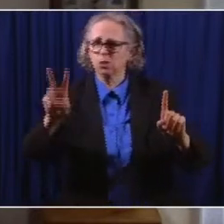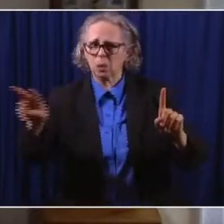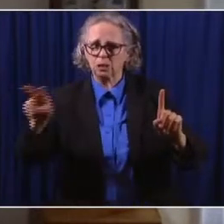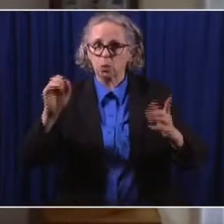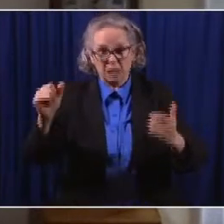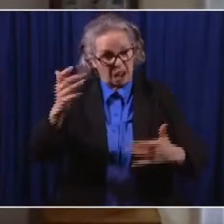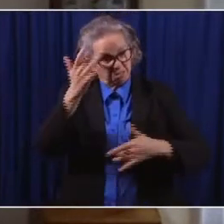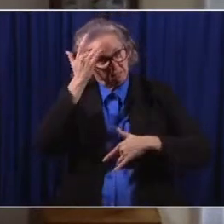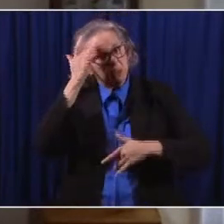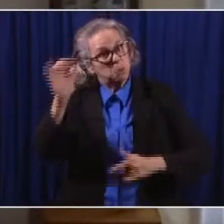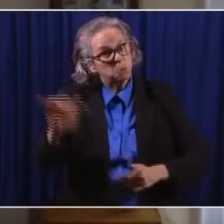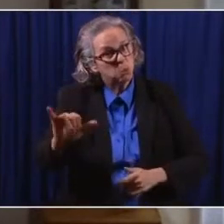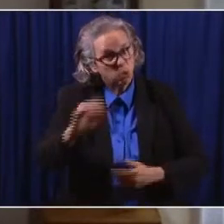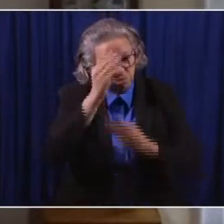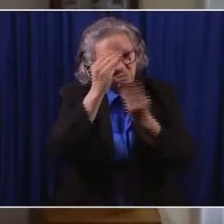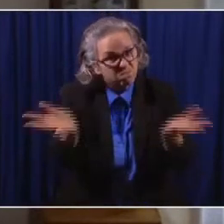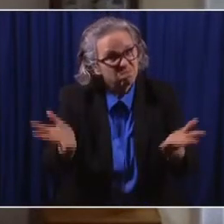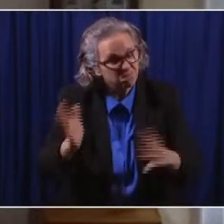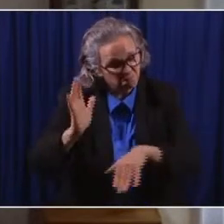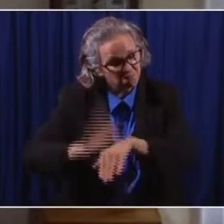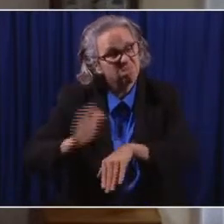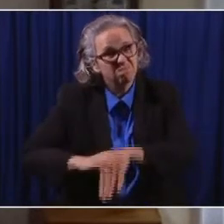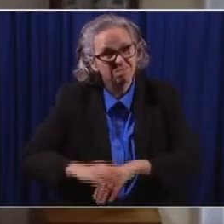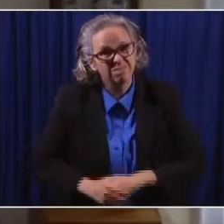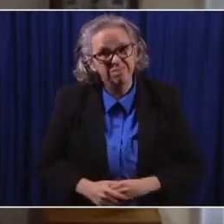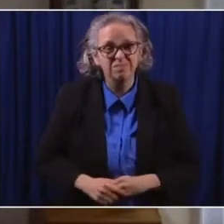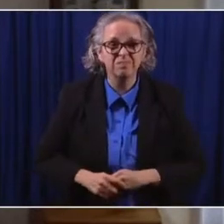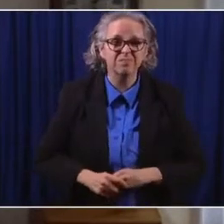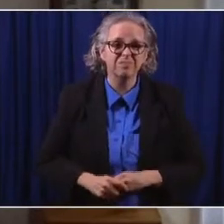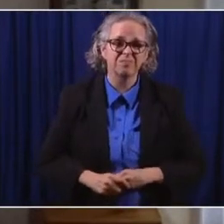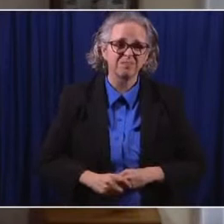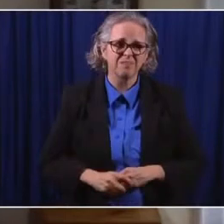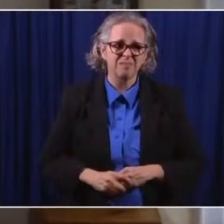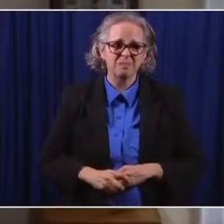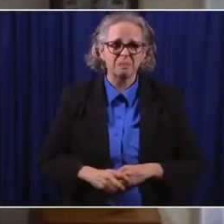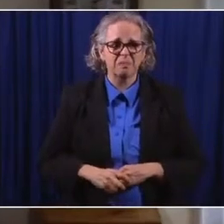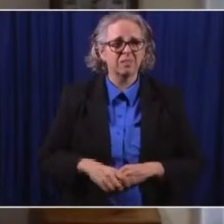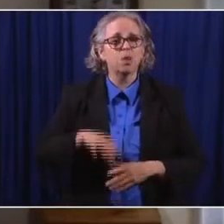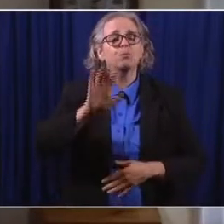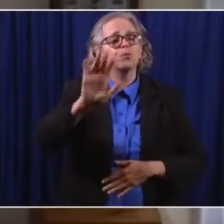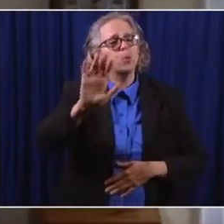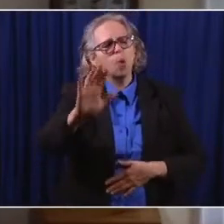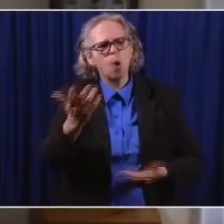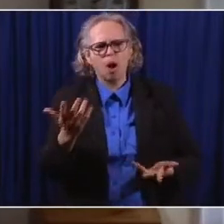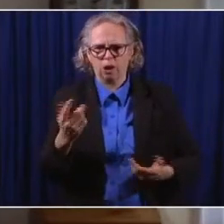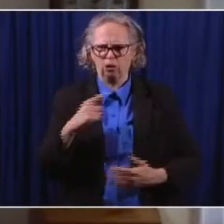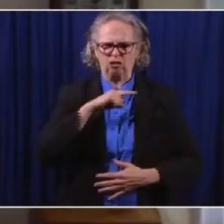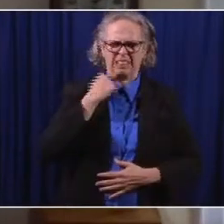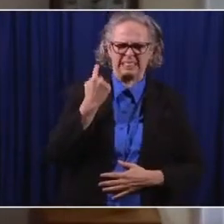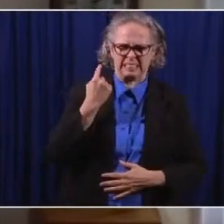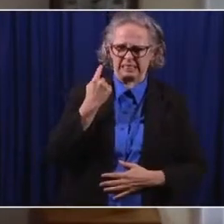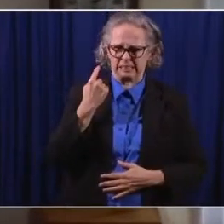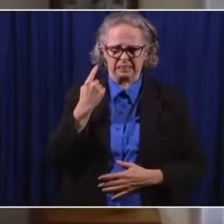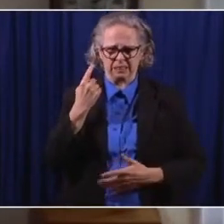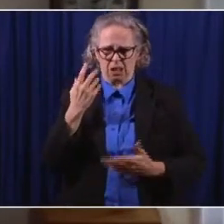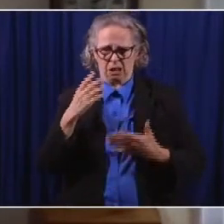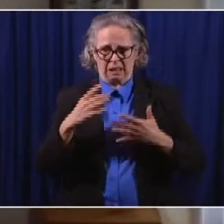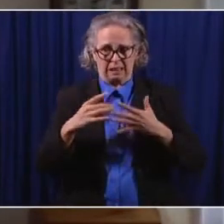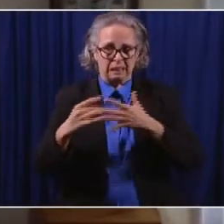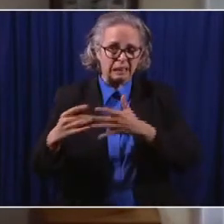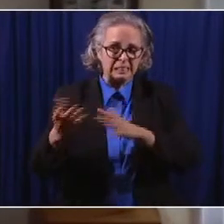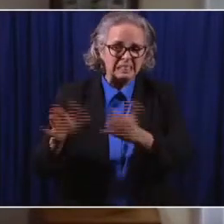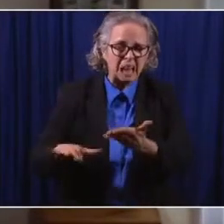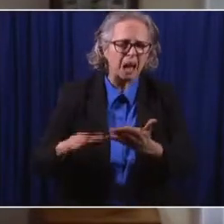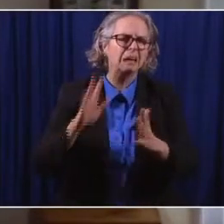We know that your odds, mortality is much better odds, obviously,